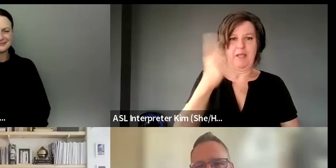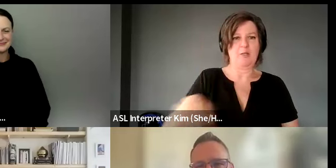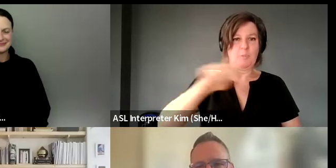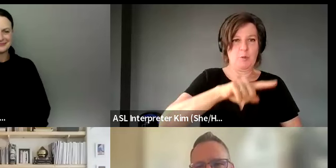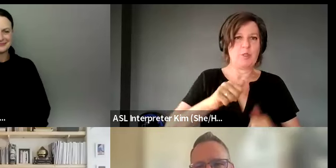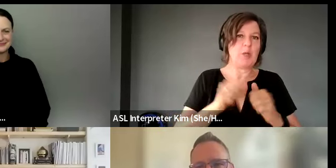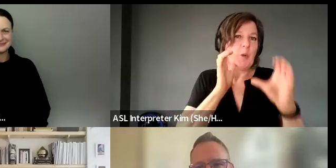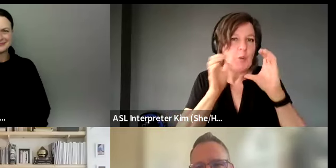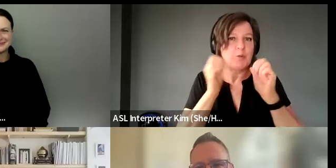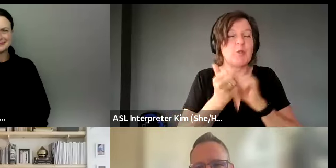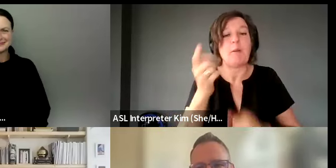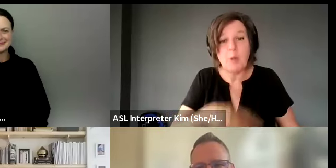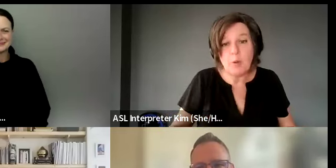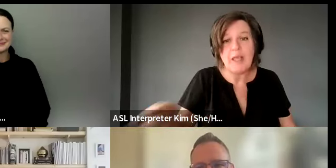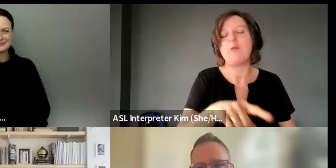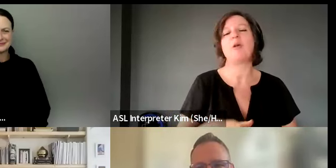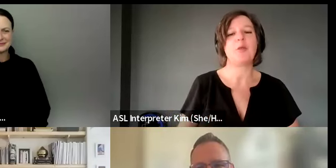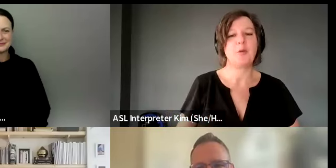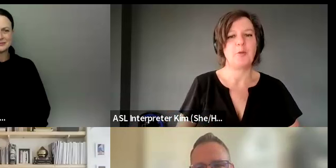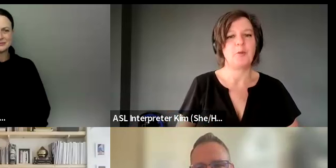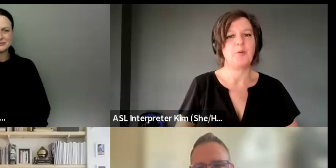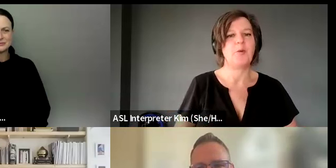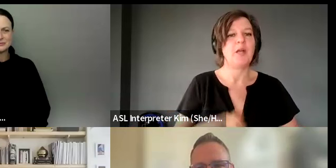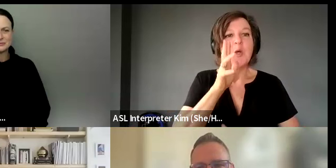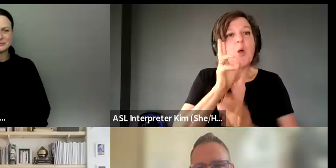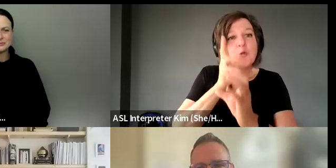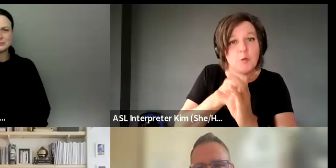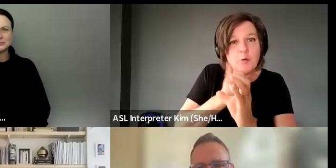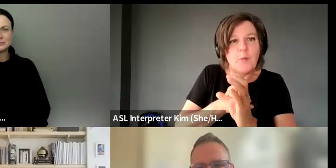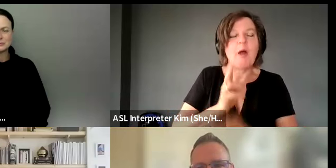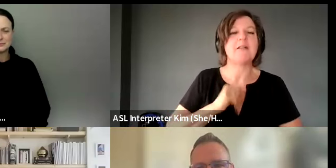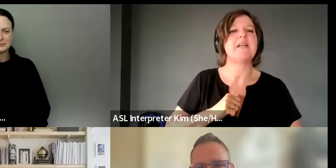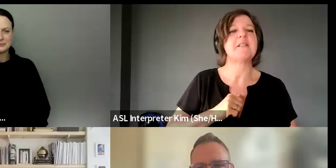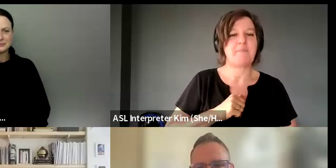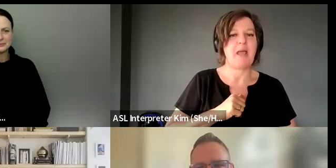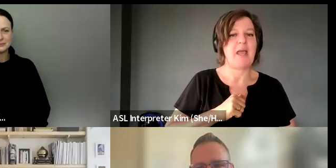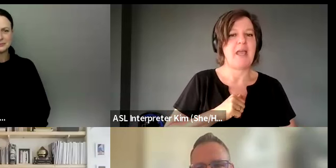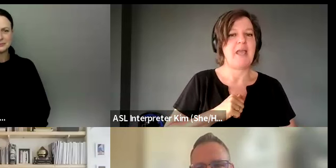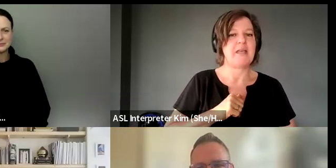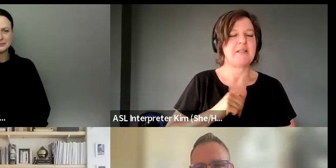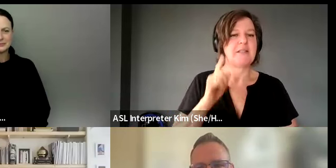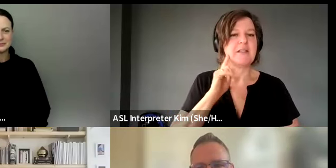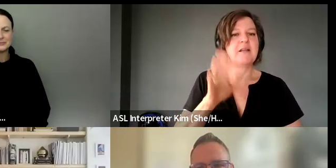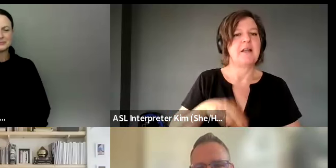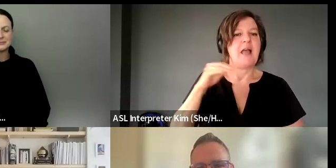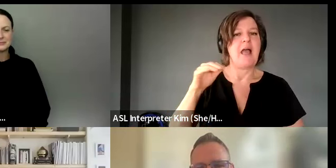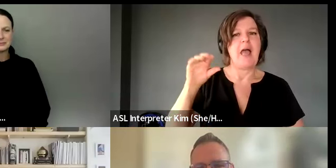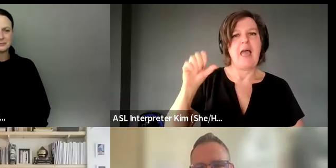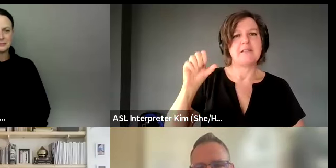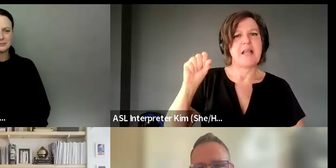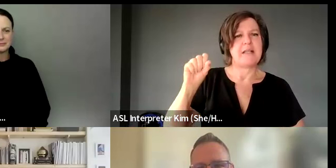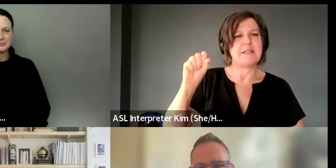communicate with you, to participate to a panel about accessibility. It was